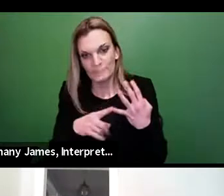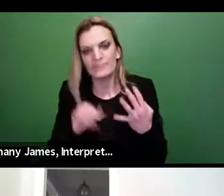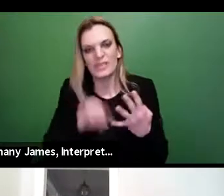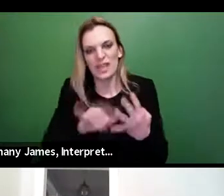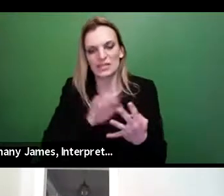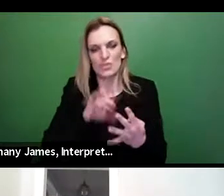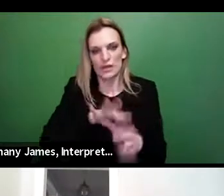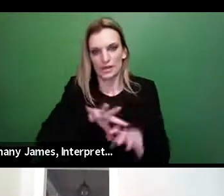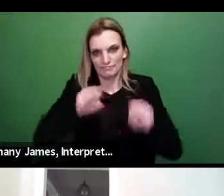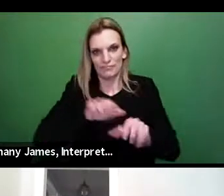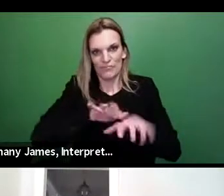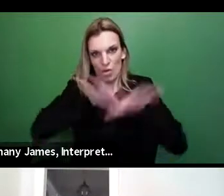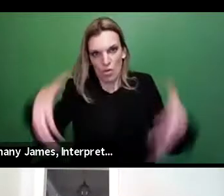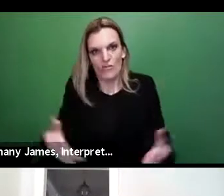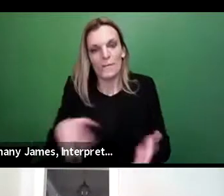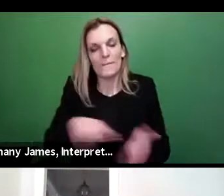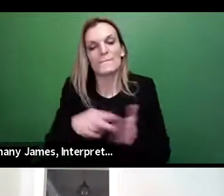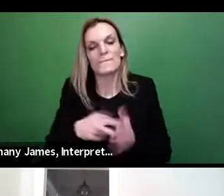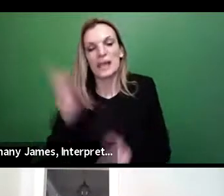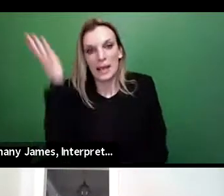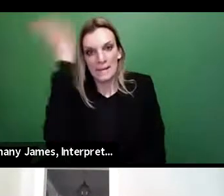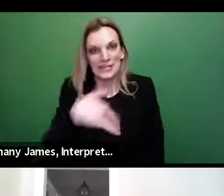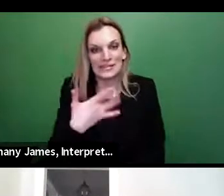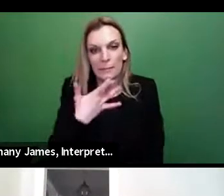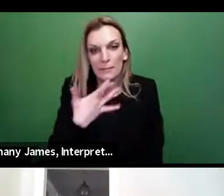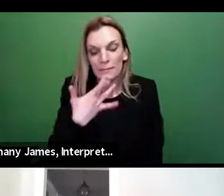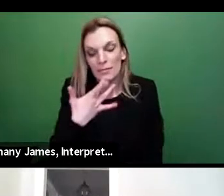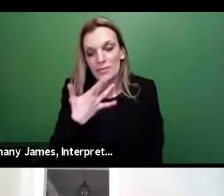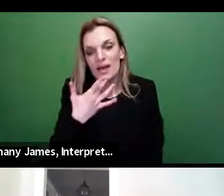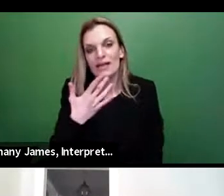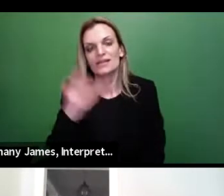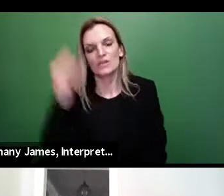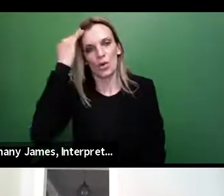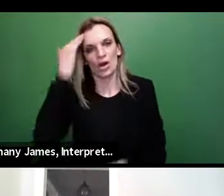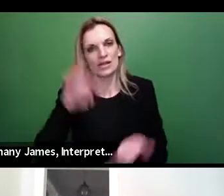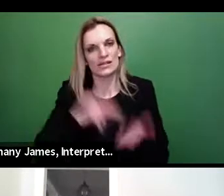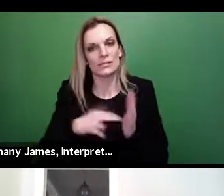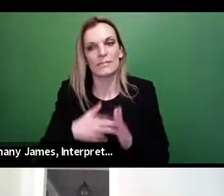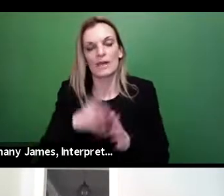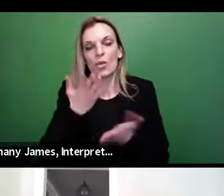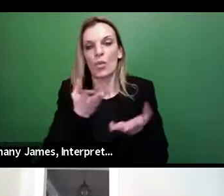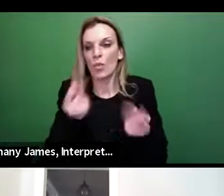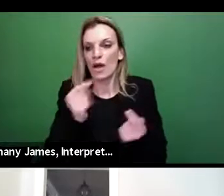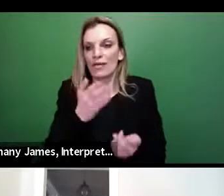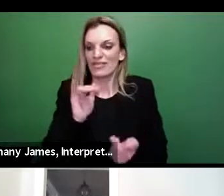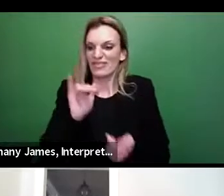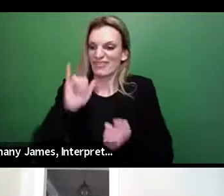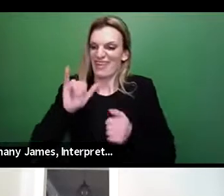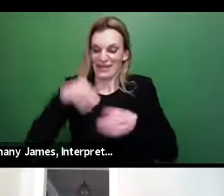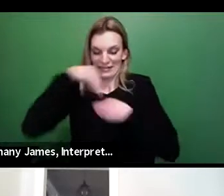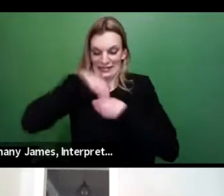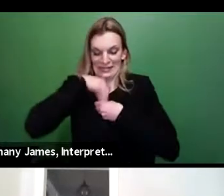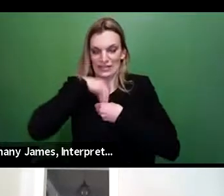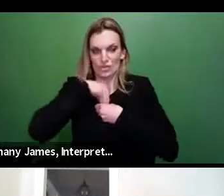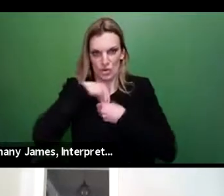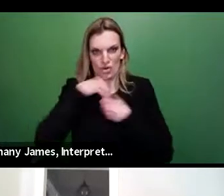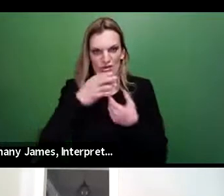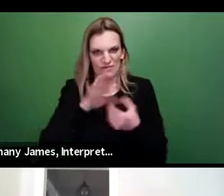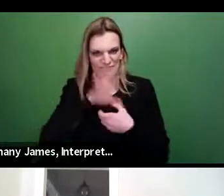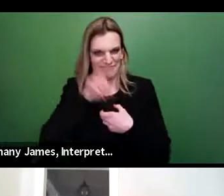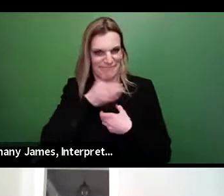the Committee on Implicit Bias Awareness, which is an internal oversight committee that we're using to provide